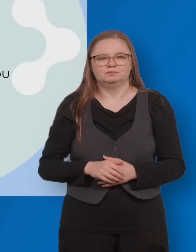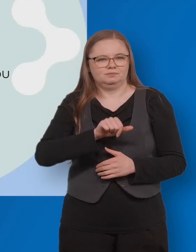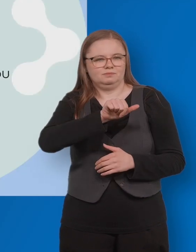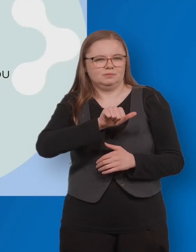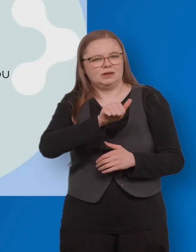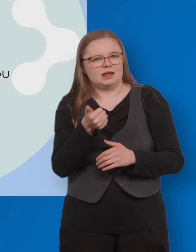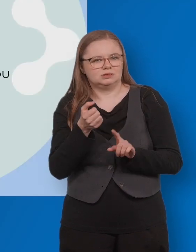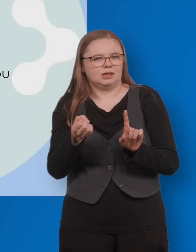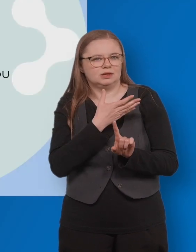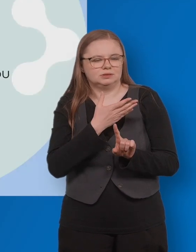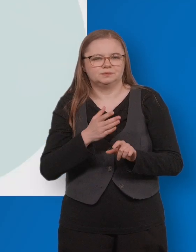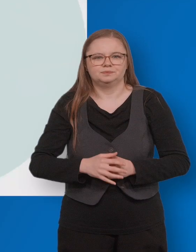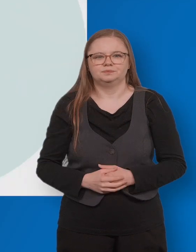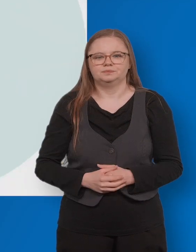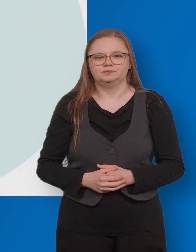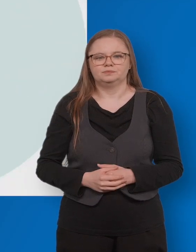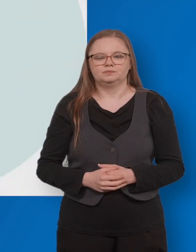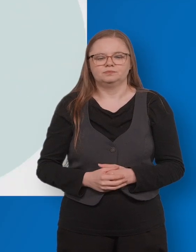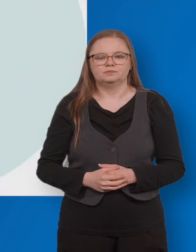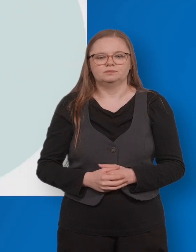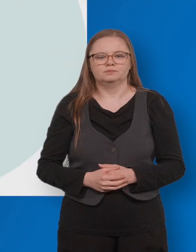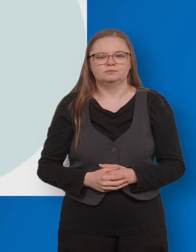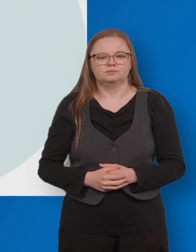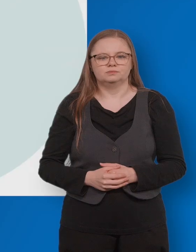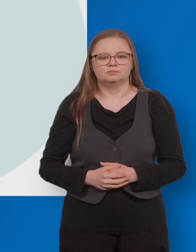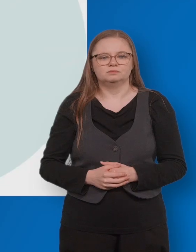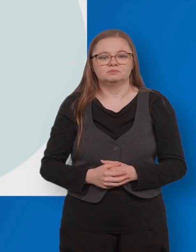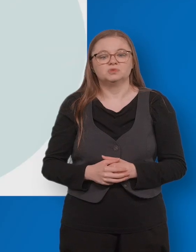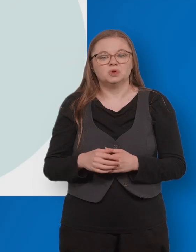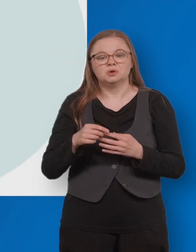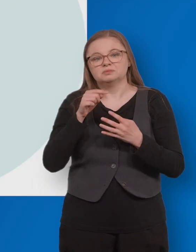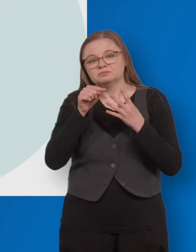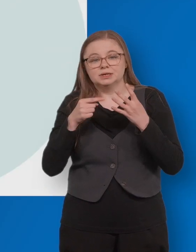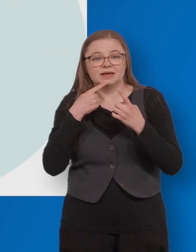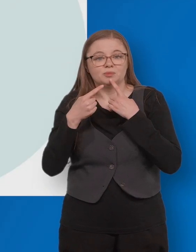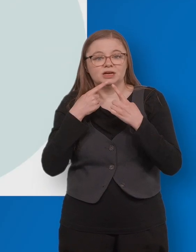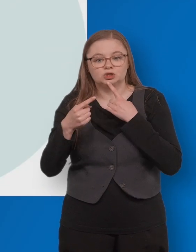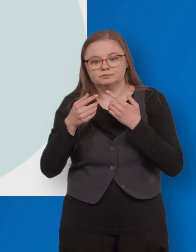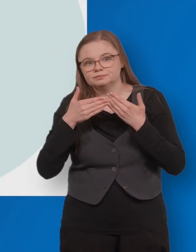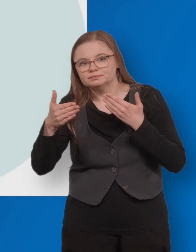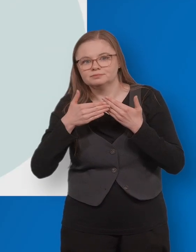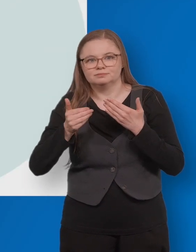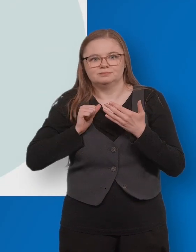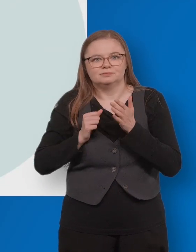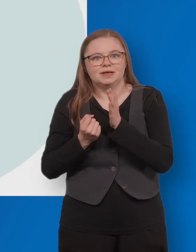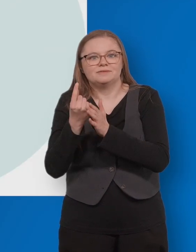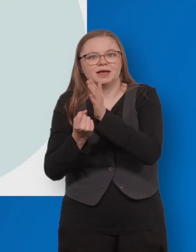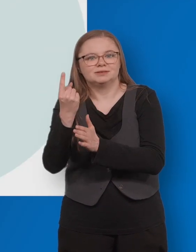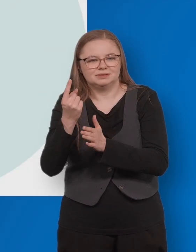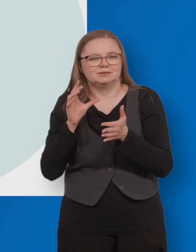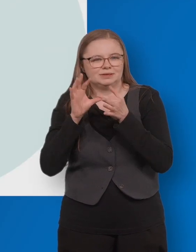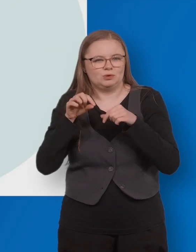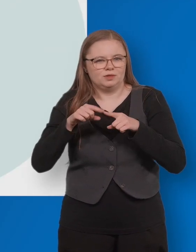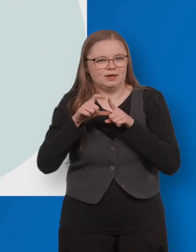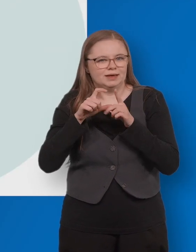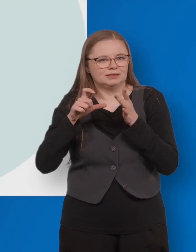slide. So there you go. This is just some details of some other events related to